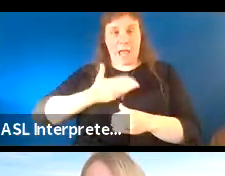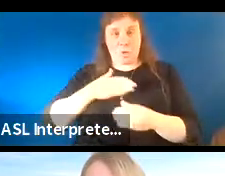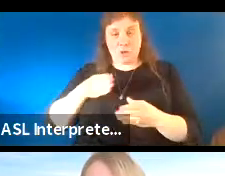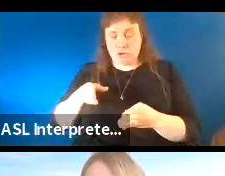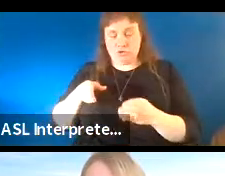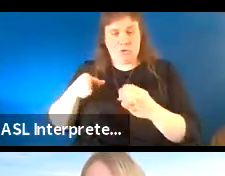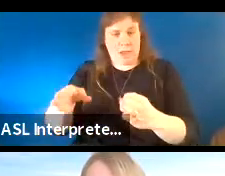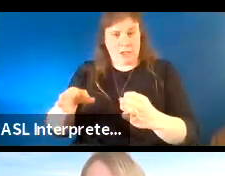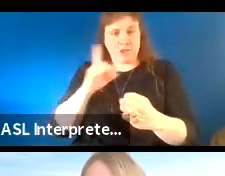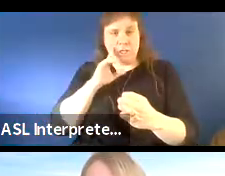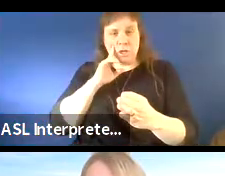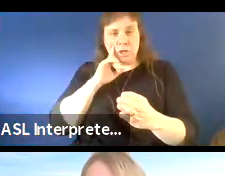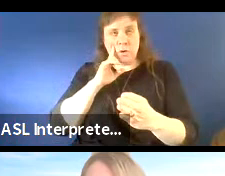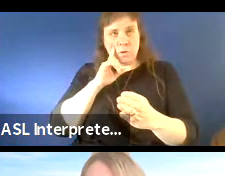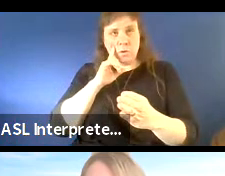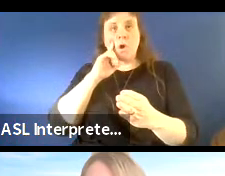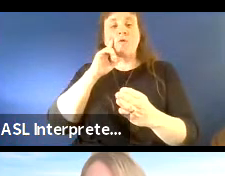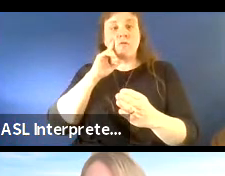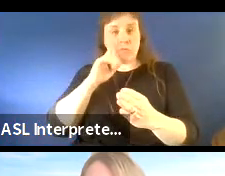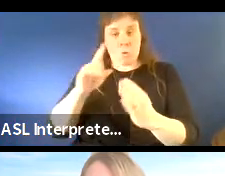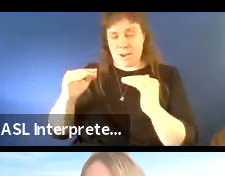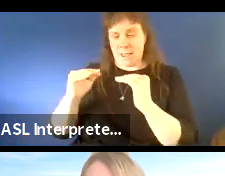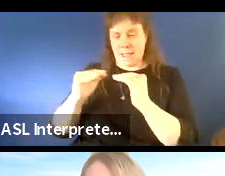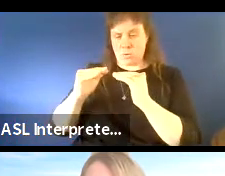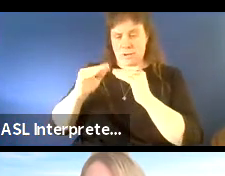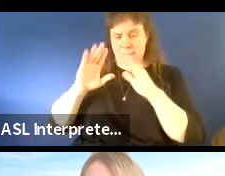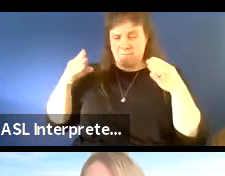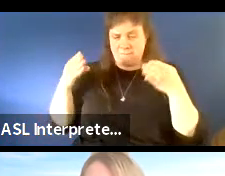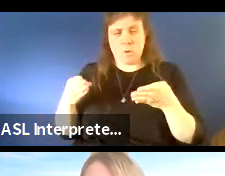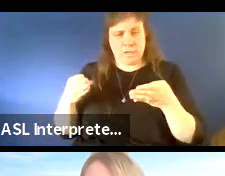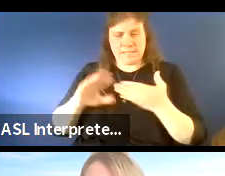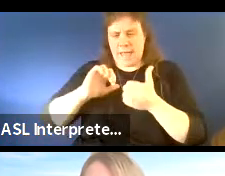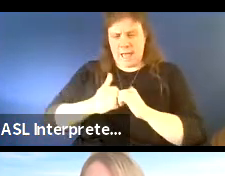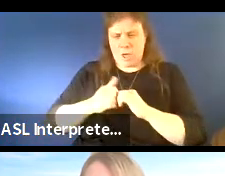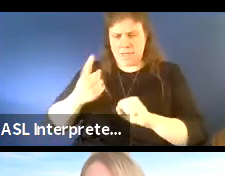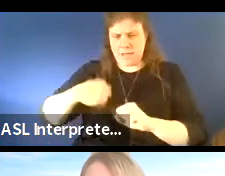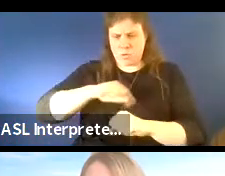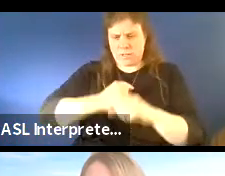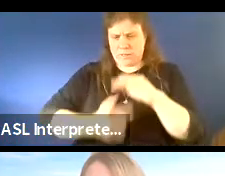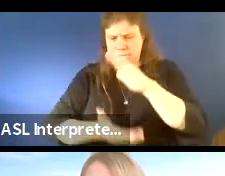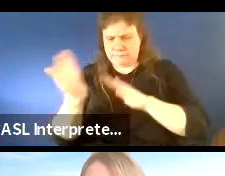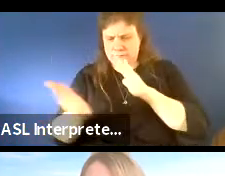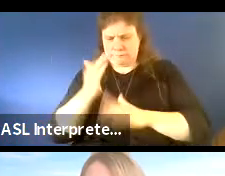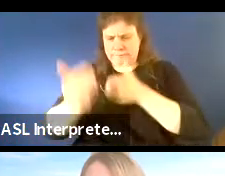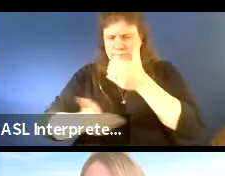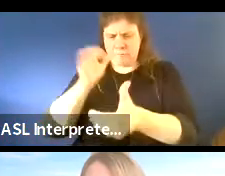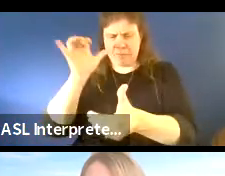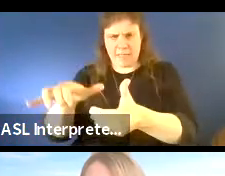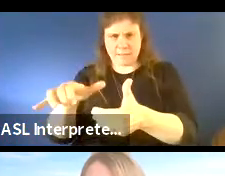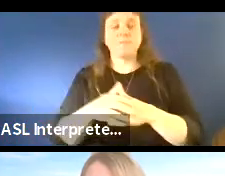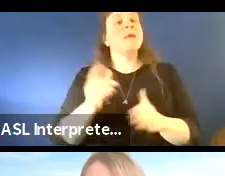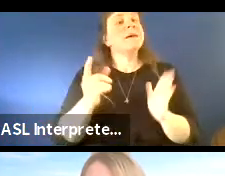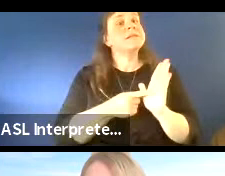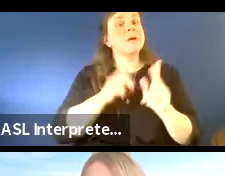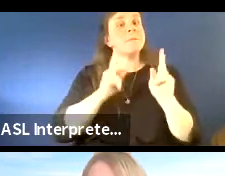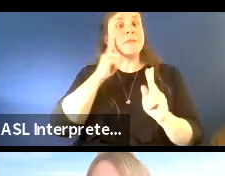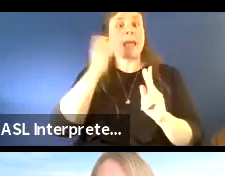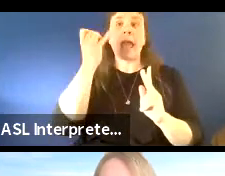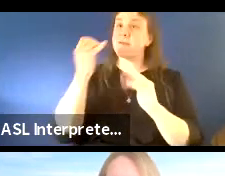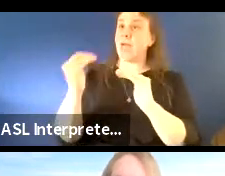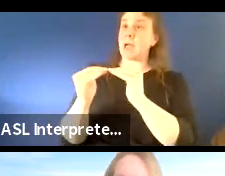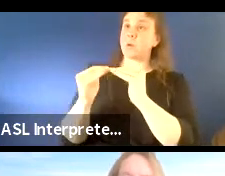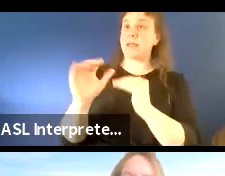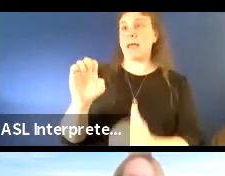of operationalizing equity, I think that sometimes folks think that if equity is in the thought bubble